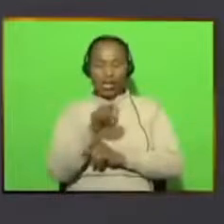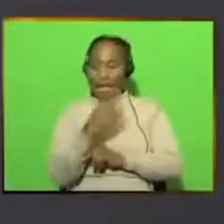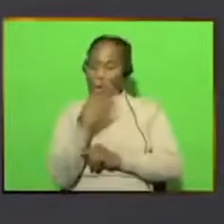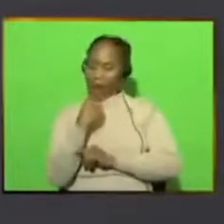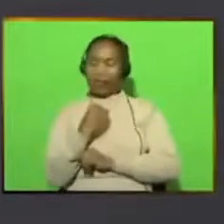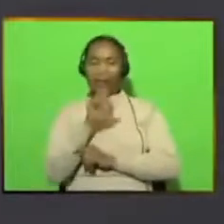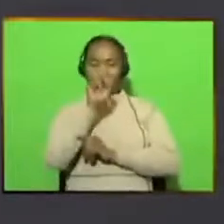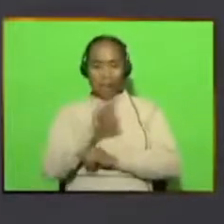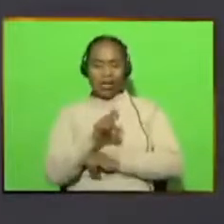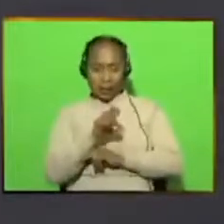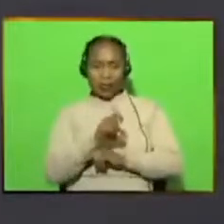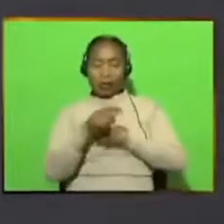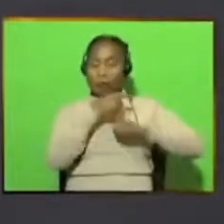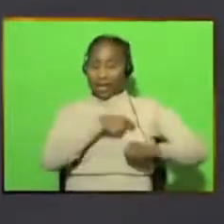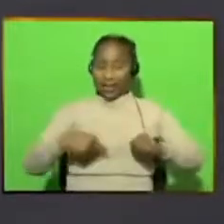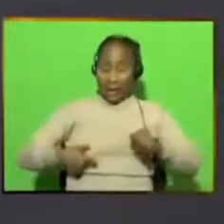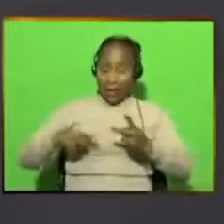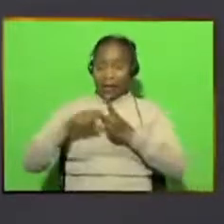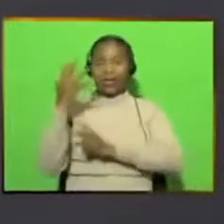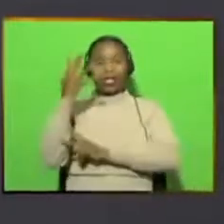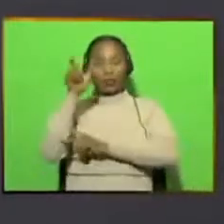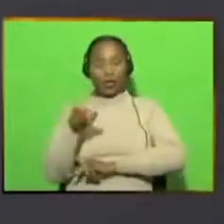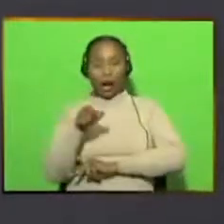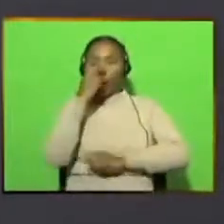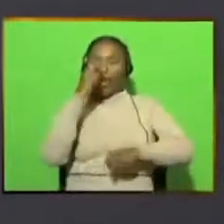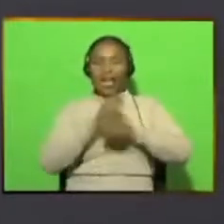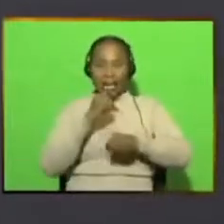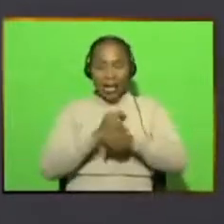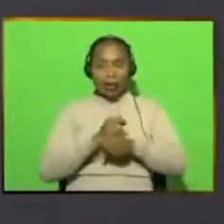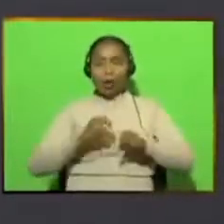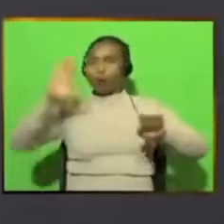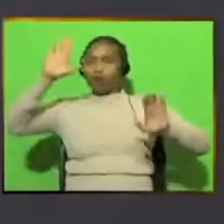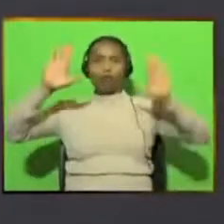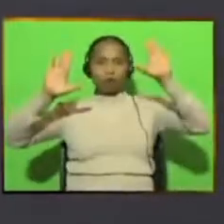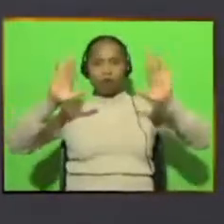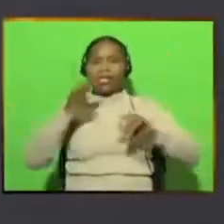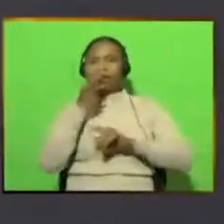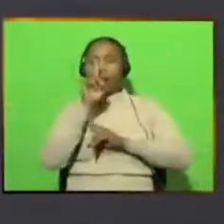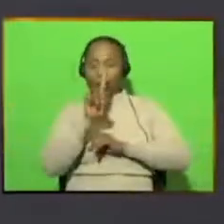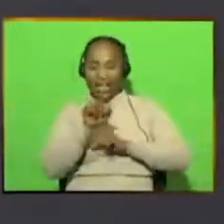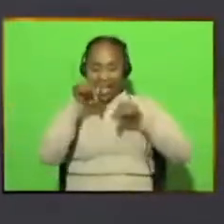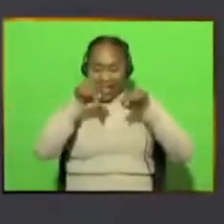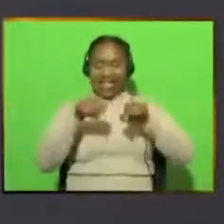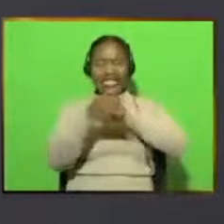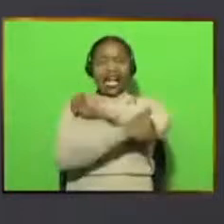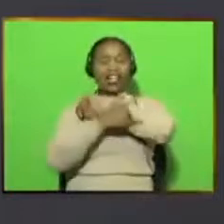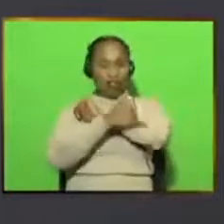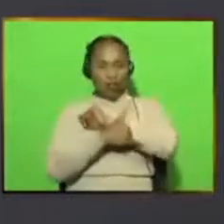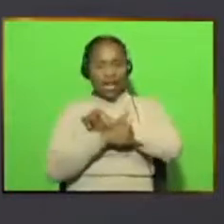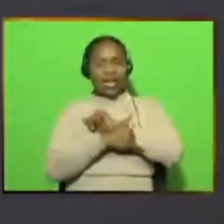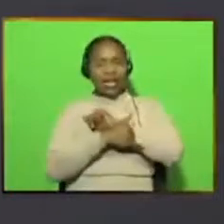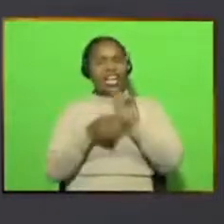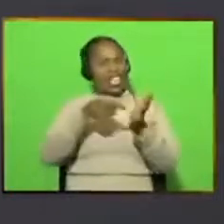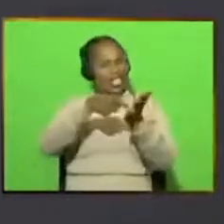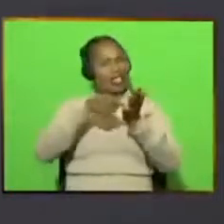first is, are we willing to put up our hands and say this country deserves better than what it has had